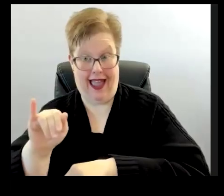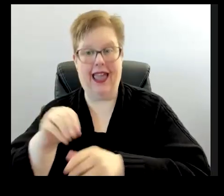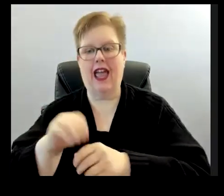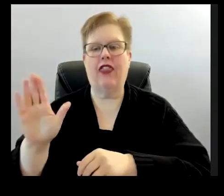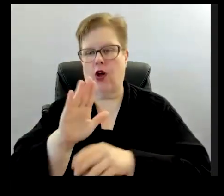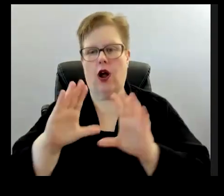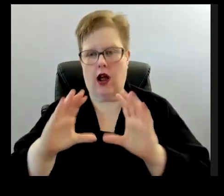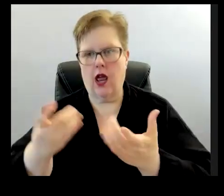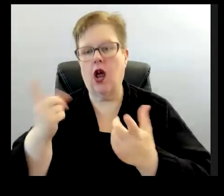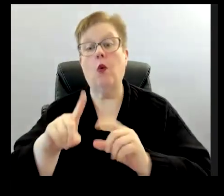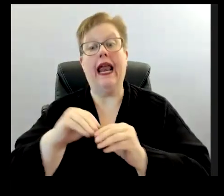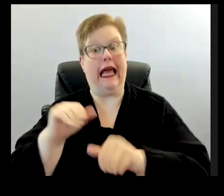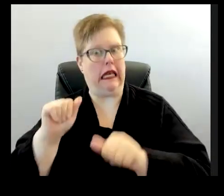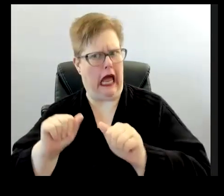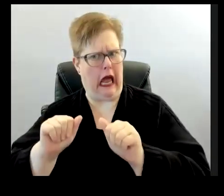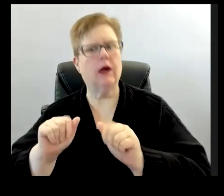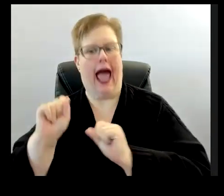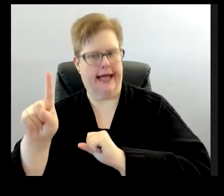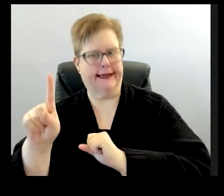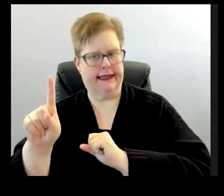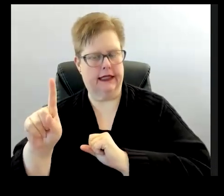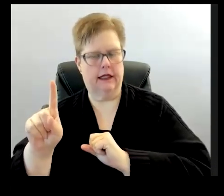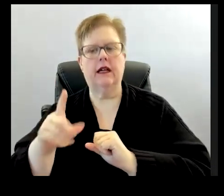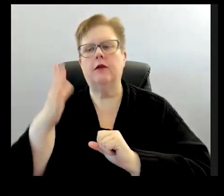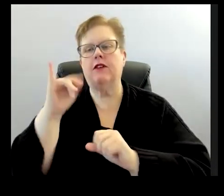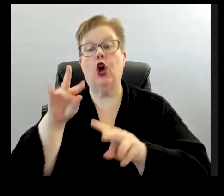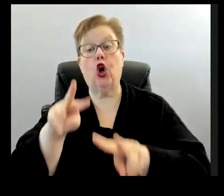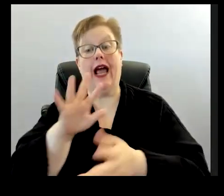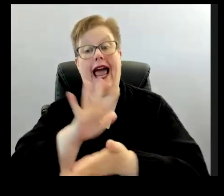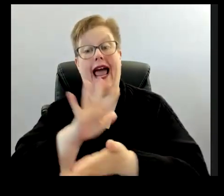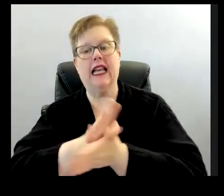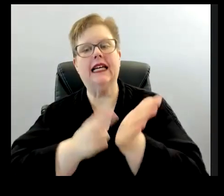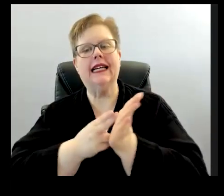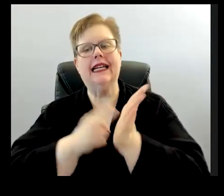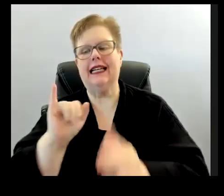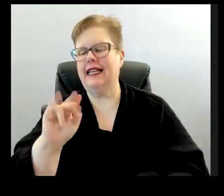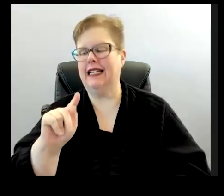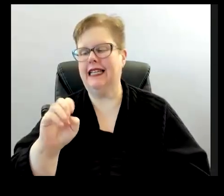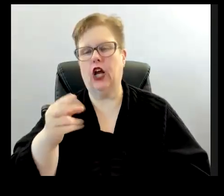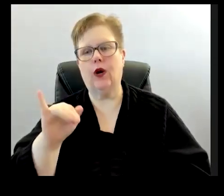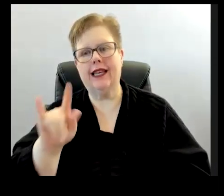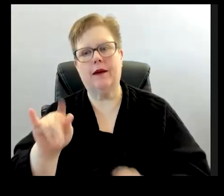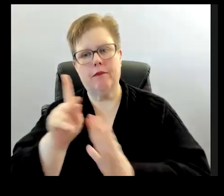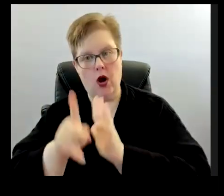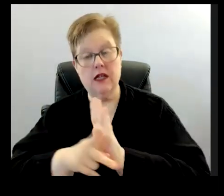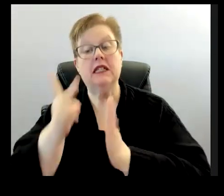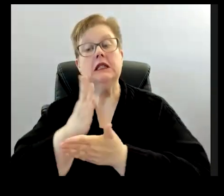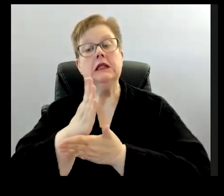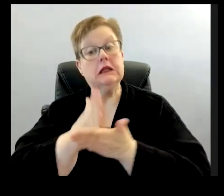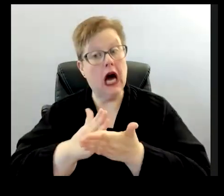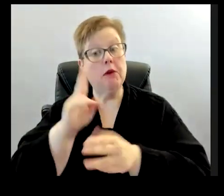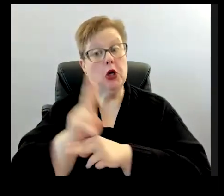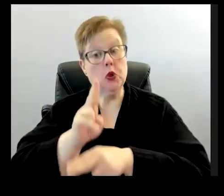courses. When in doubt, ask them. Because if you have looked at the academic integrity policy, you can see that some